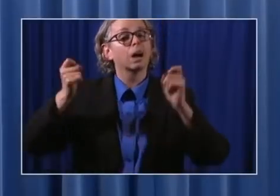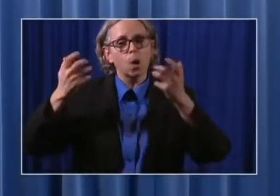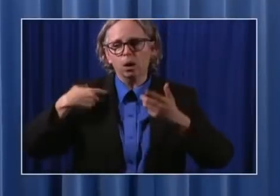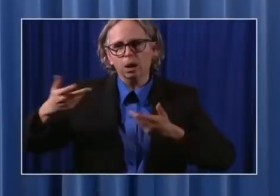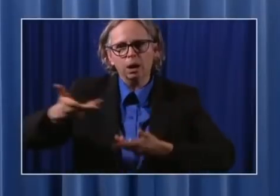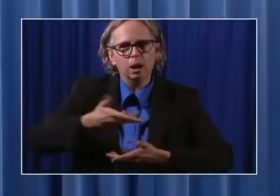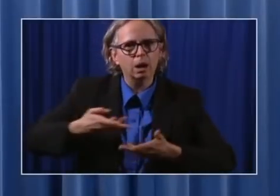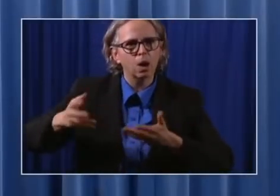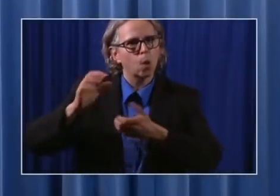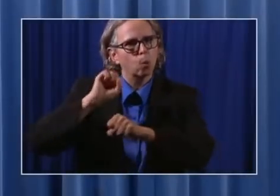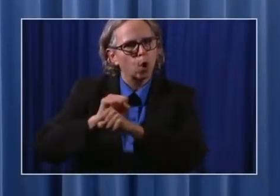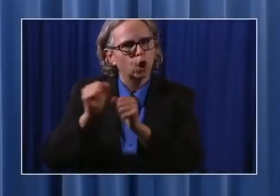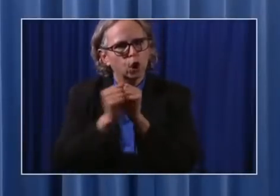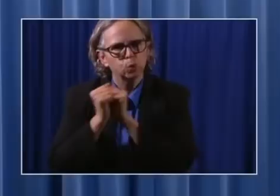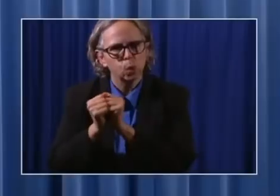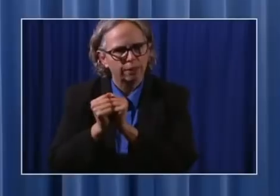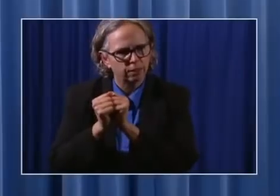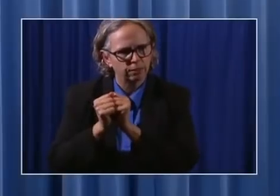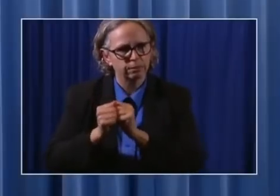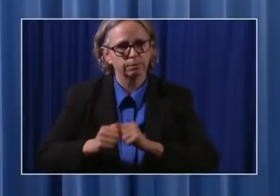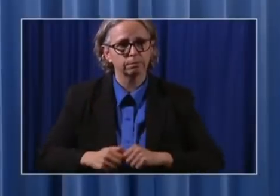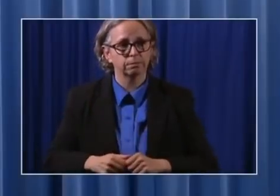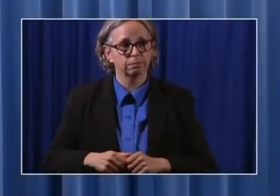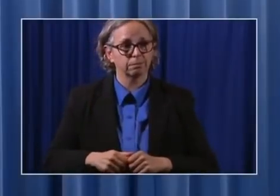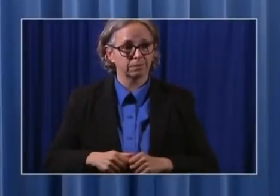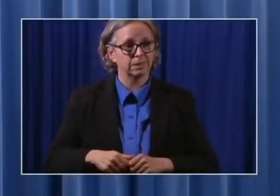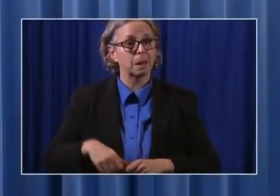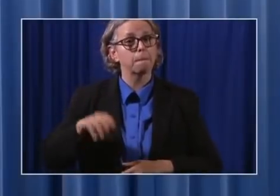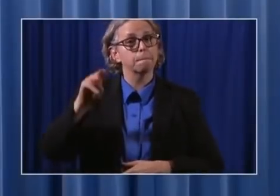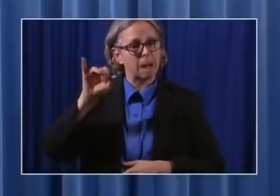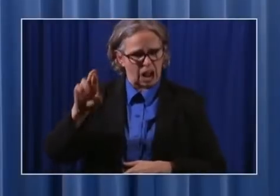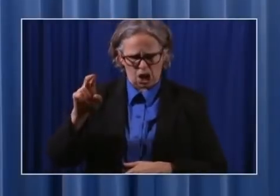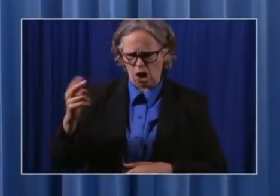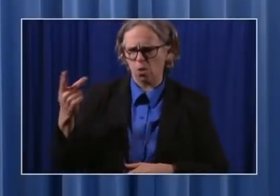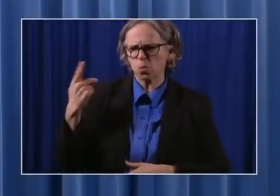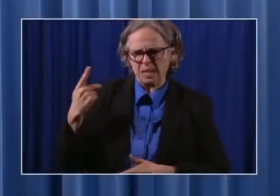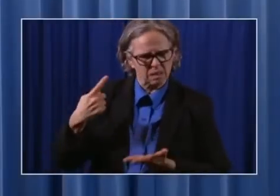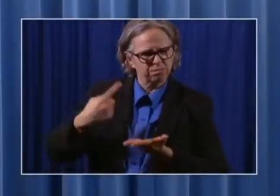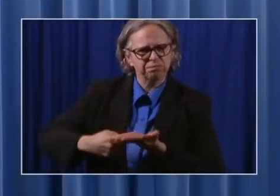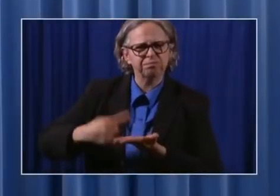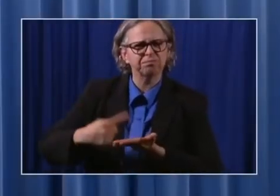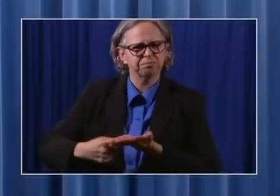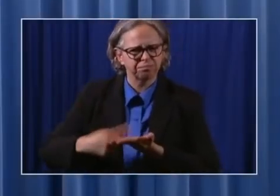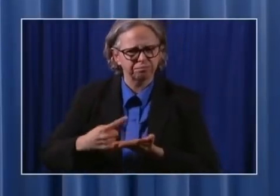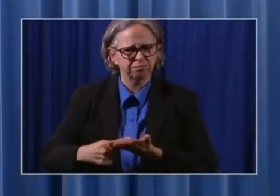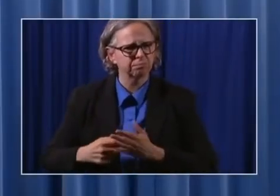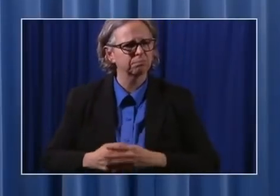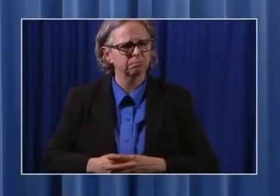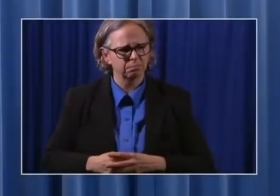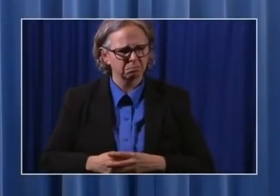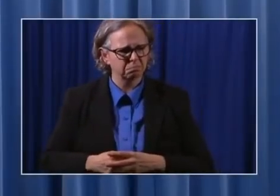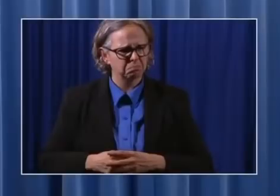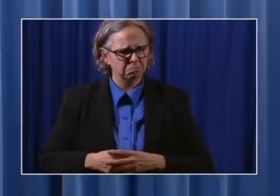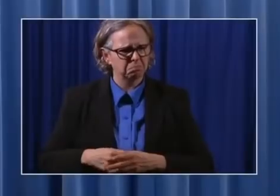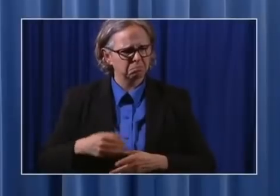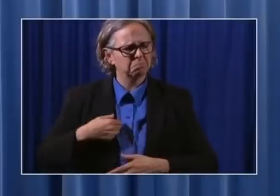the mayor and I had a discussion. It is my understanding, and I think it's the mayor's understanding as